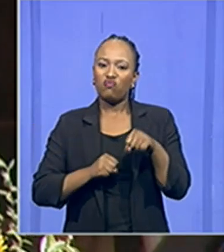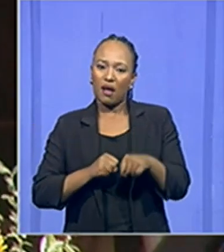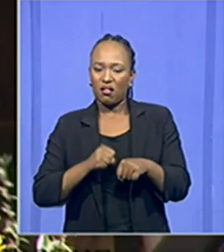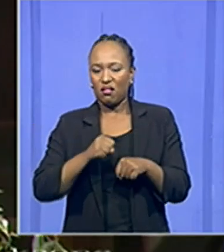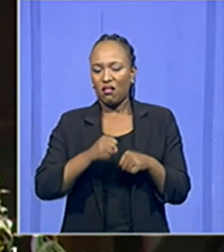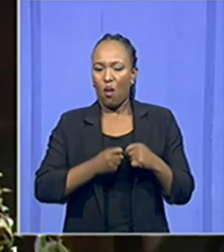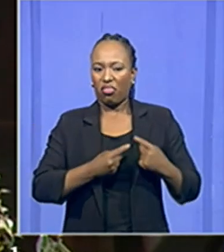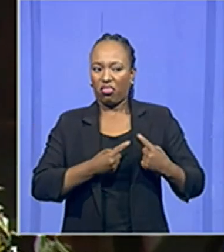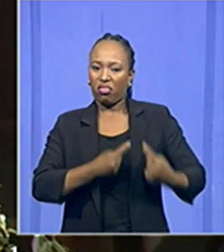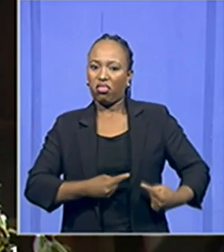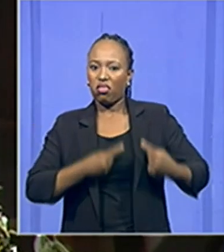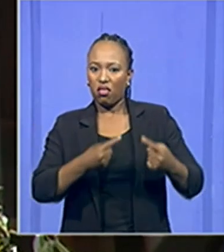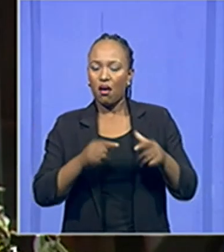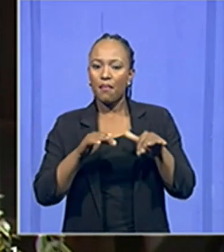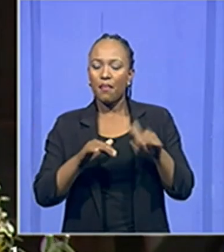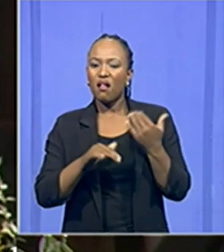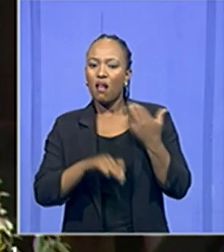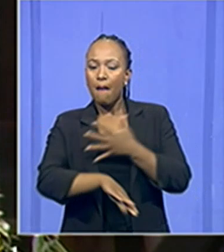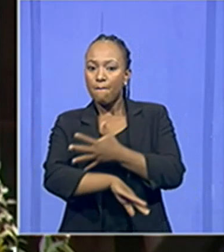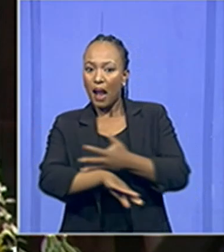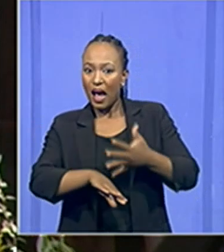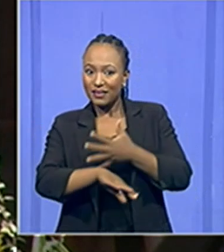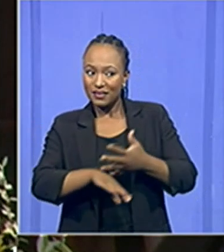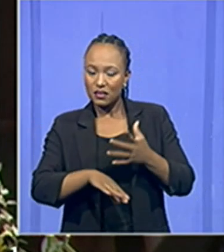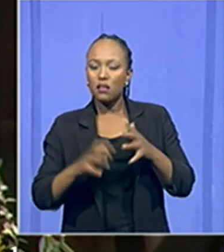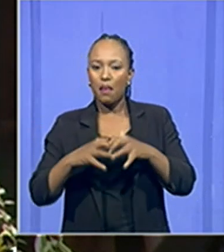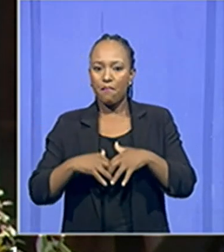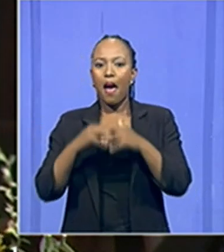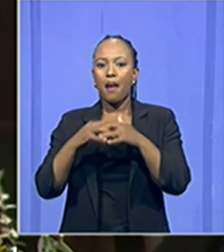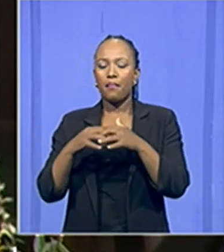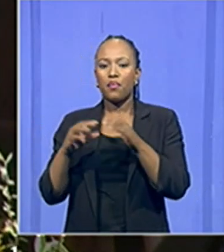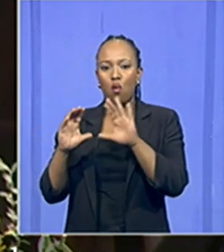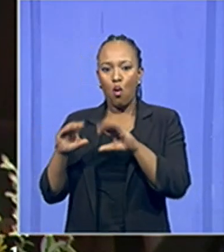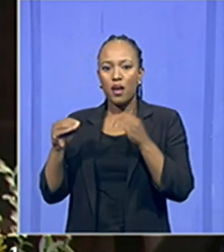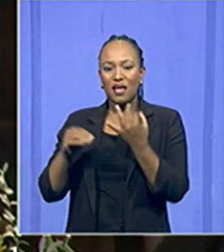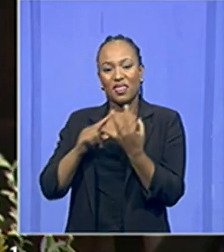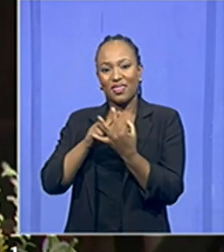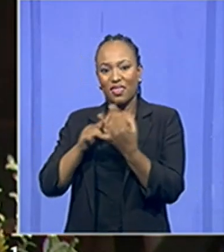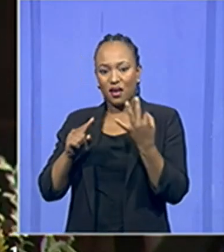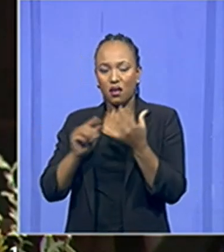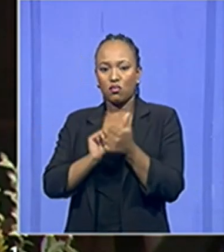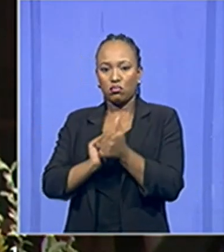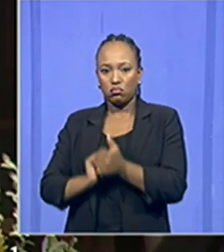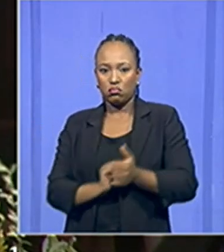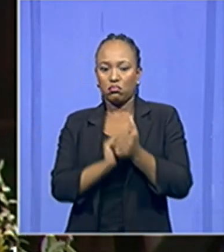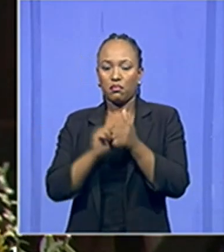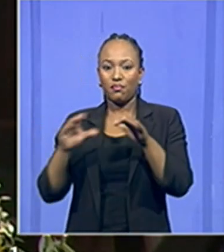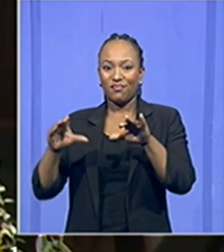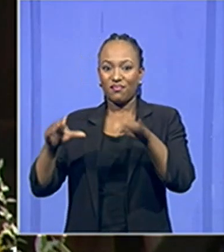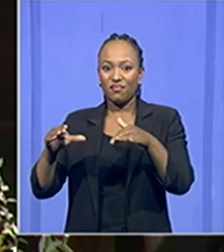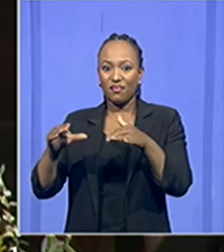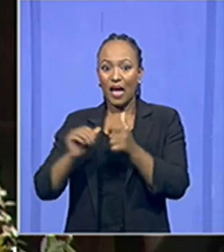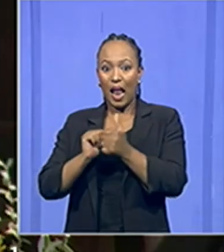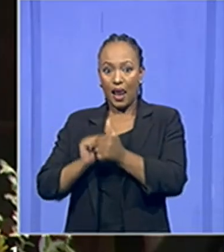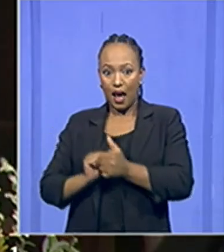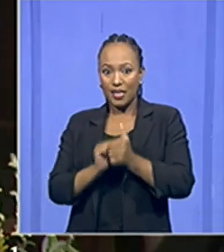blood of our people. It is therefore important that this alliance must